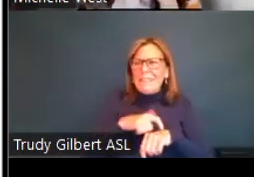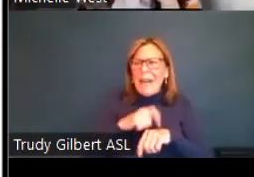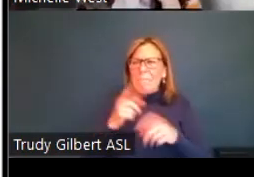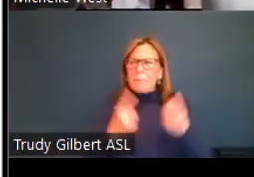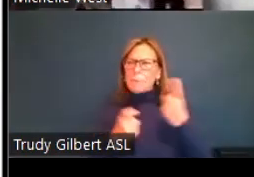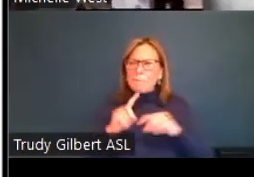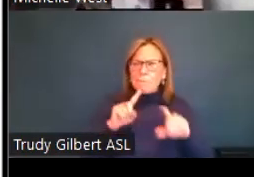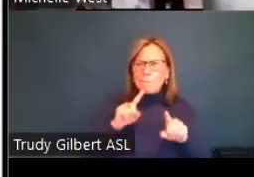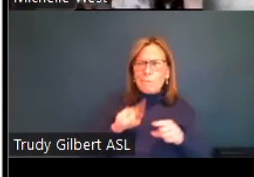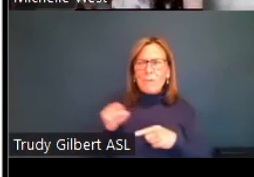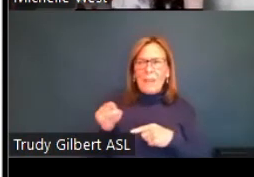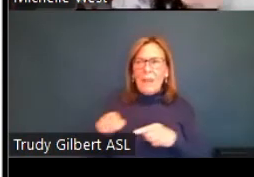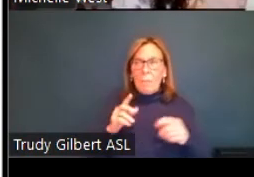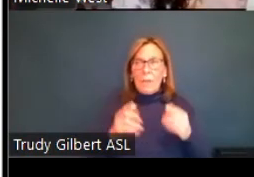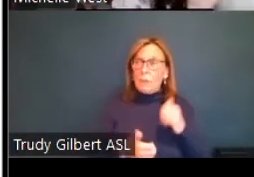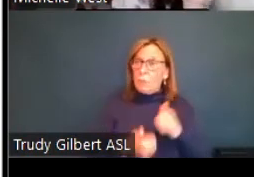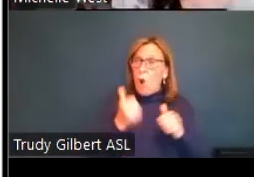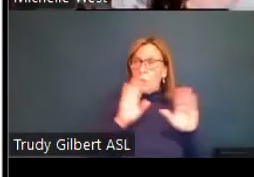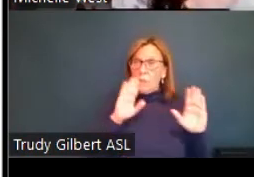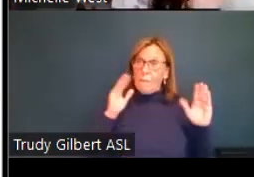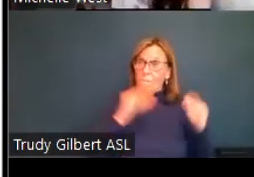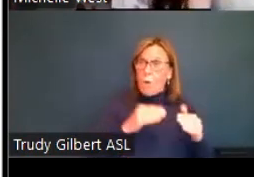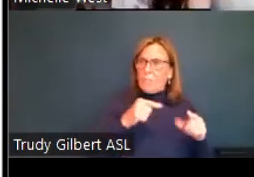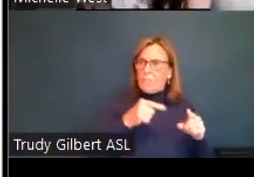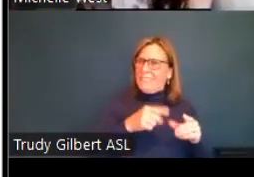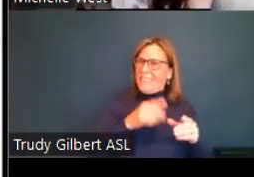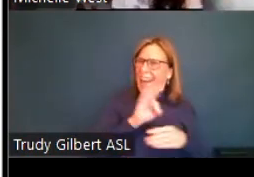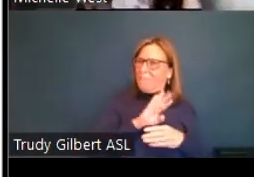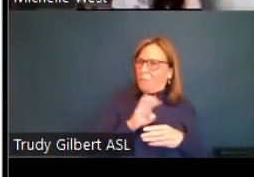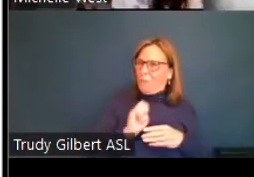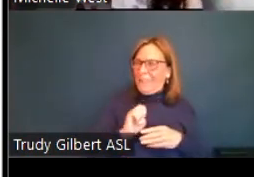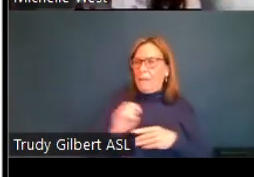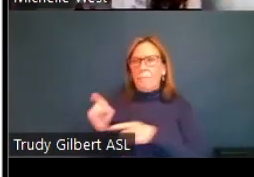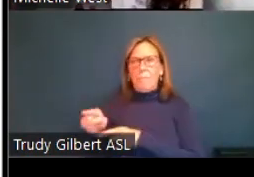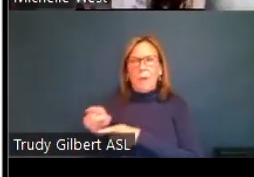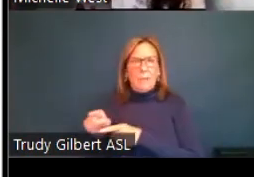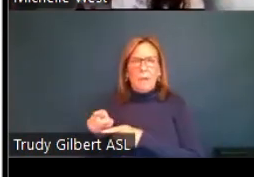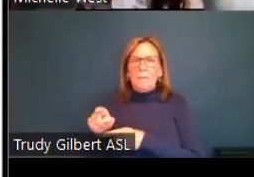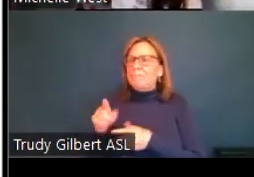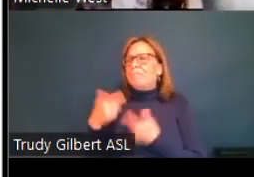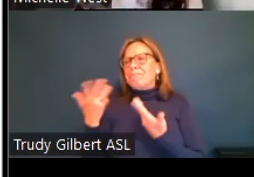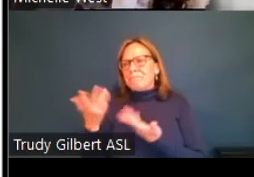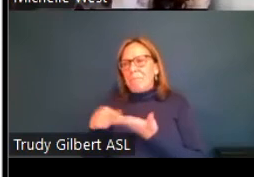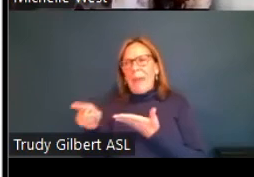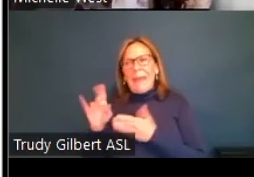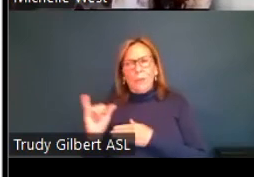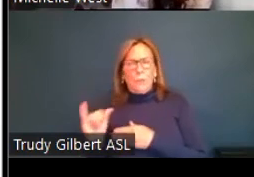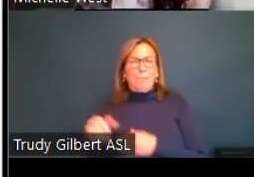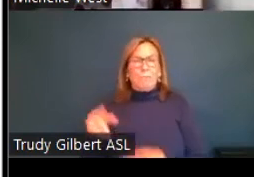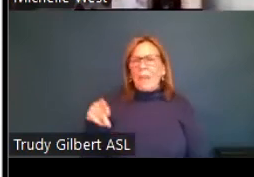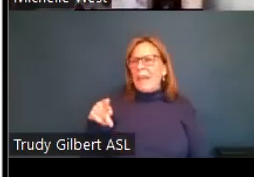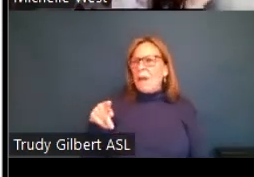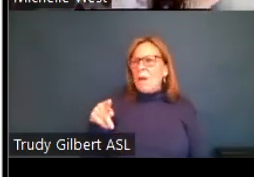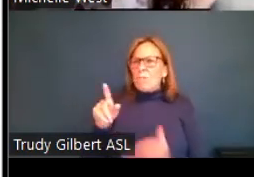free. But just so you know, print is considered like newspapers, magazines, directories. If you